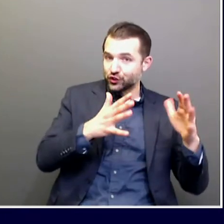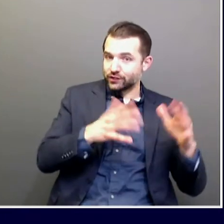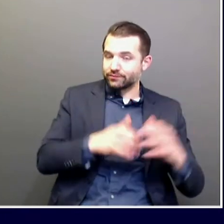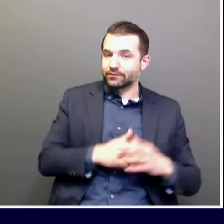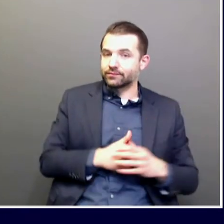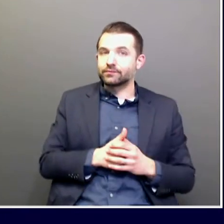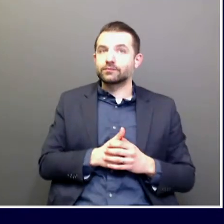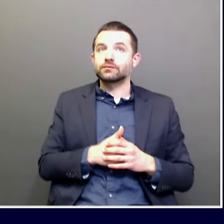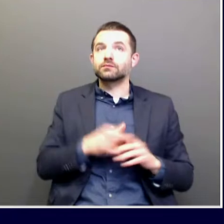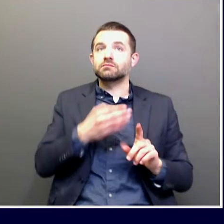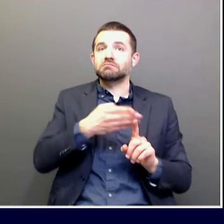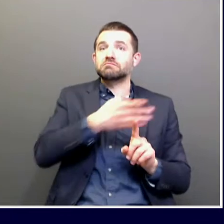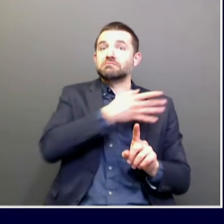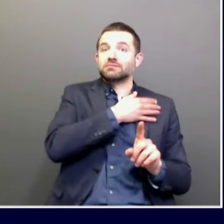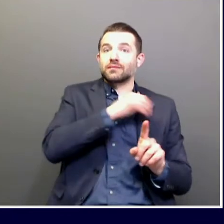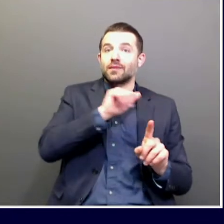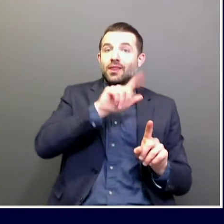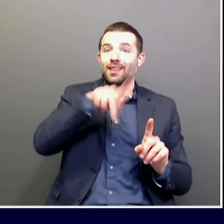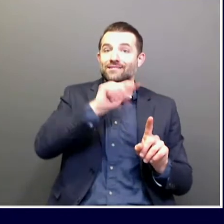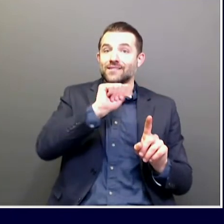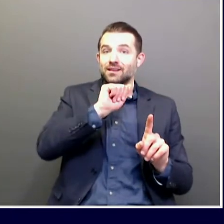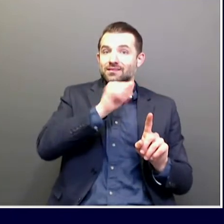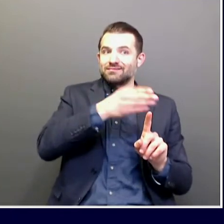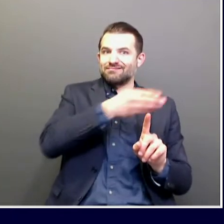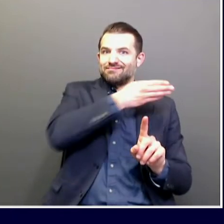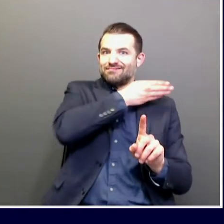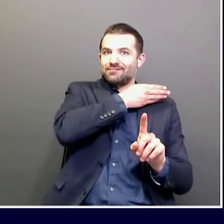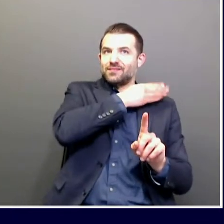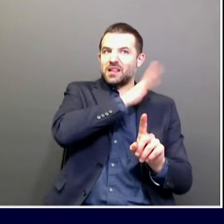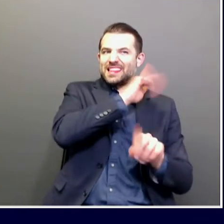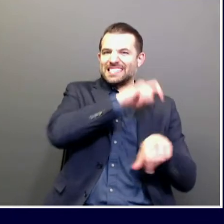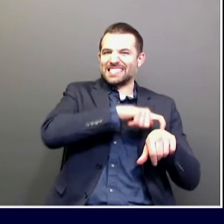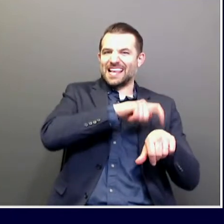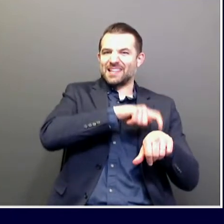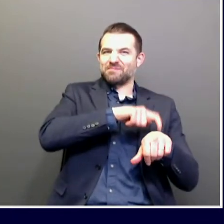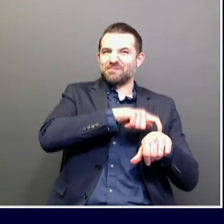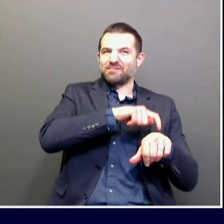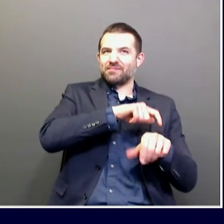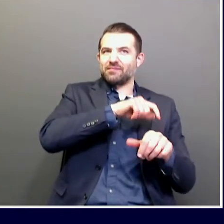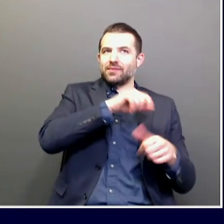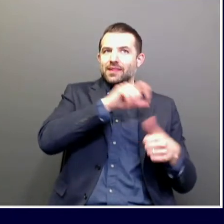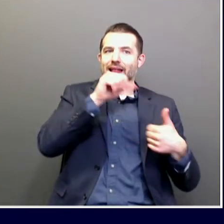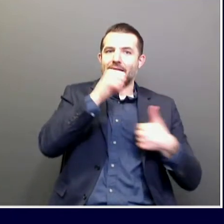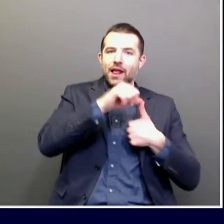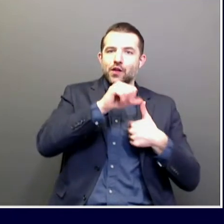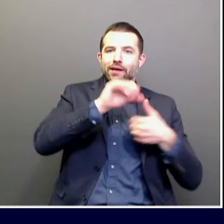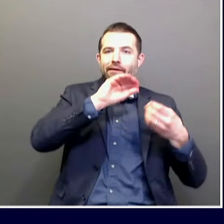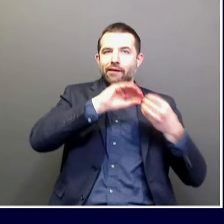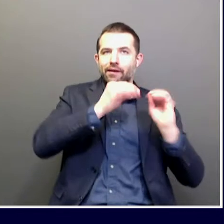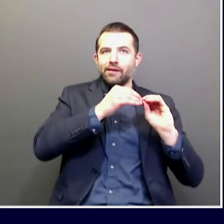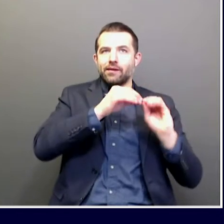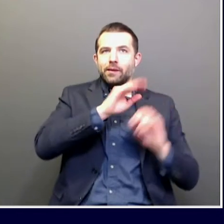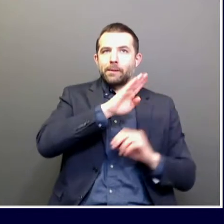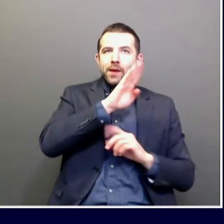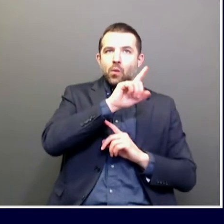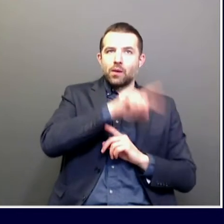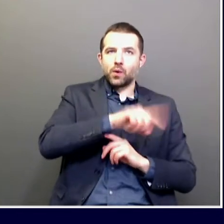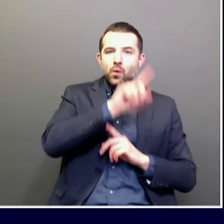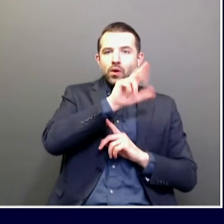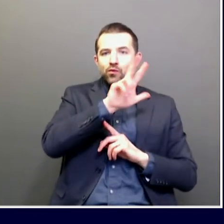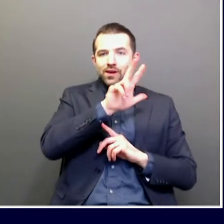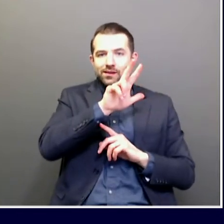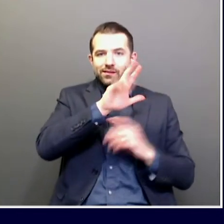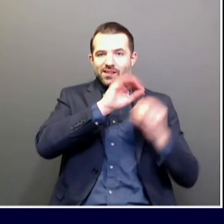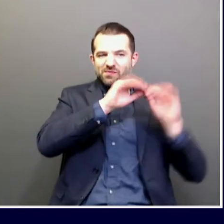most certainly do. And we started seeing that really truly emerge with the Alpha and Beta variants. Gosh, about a year